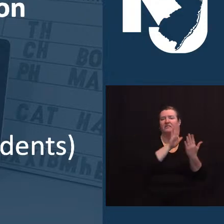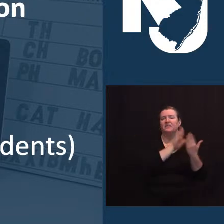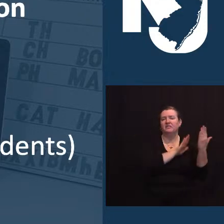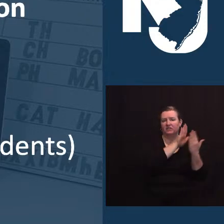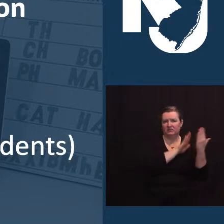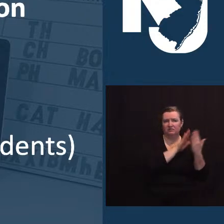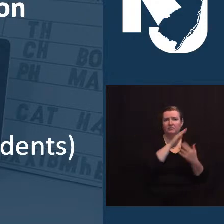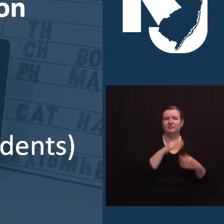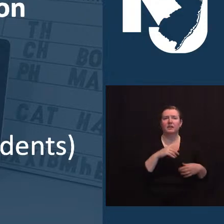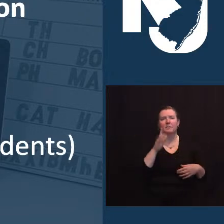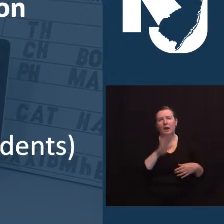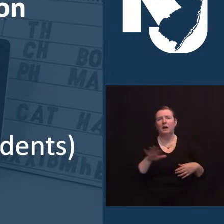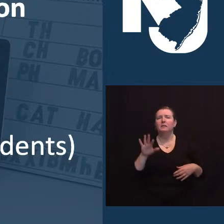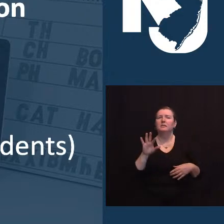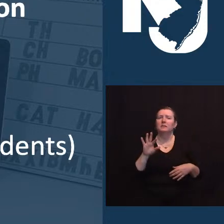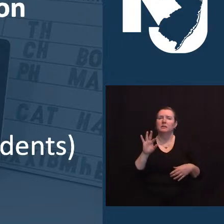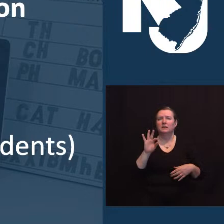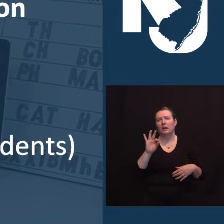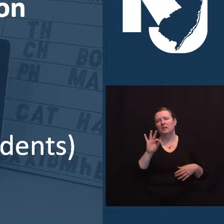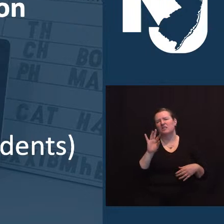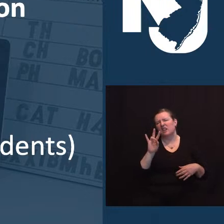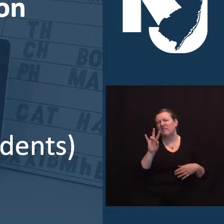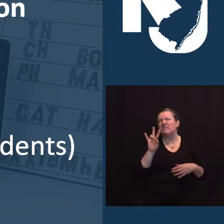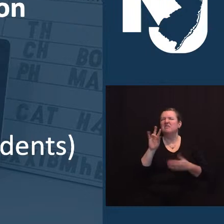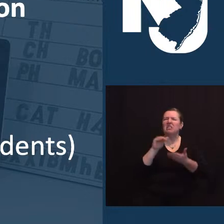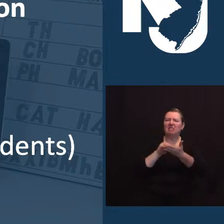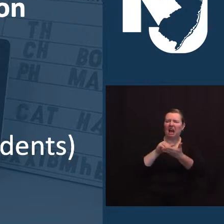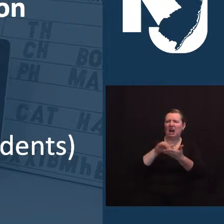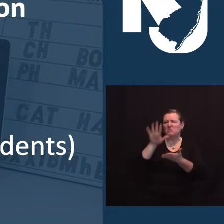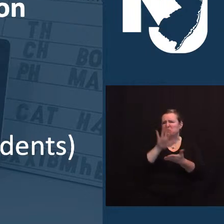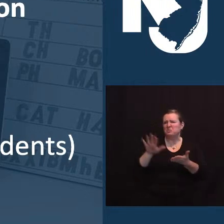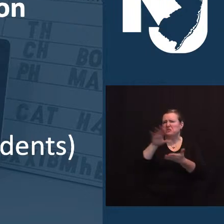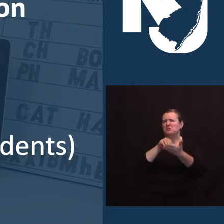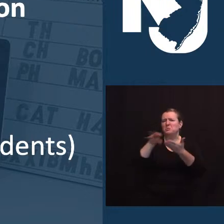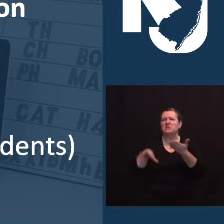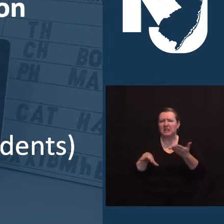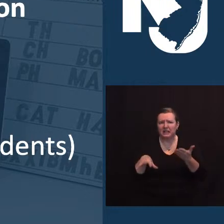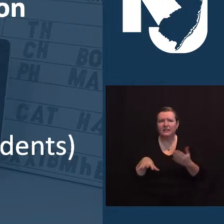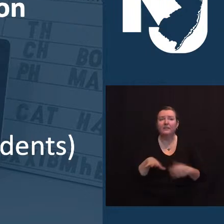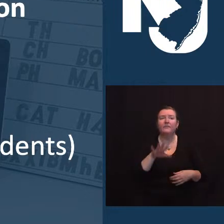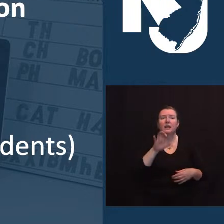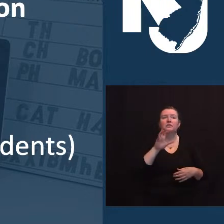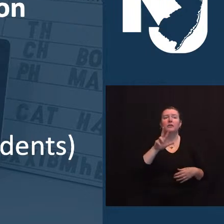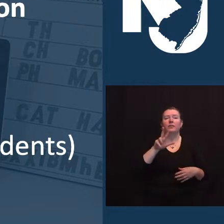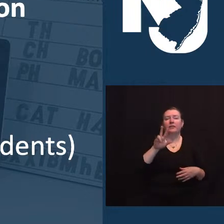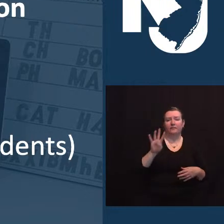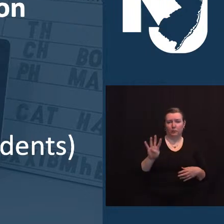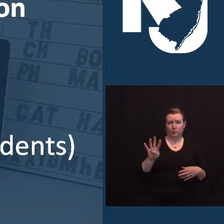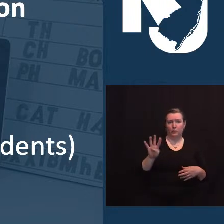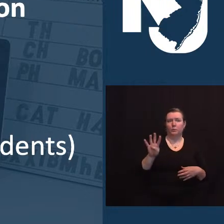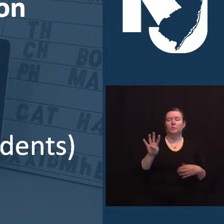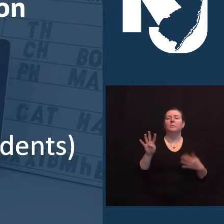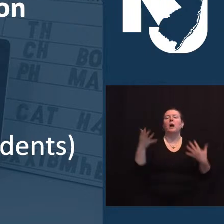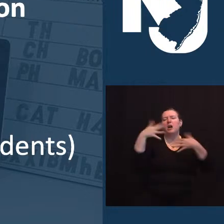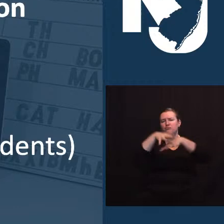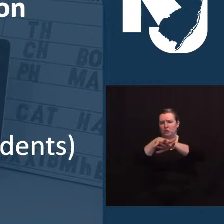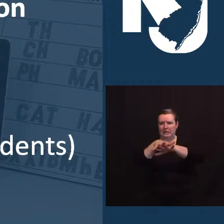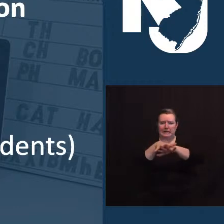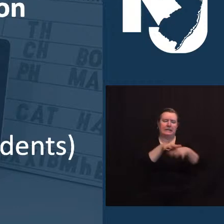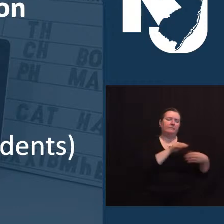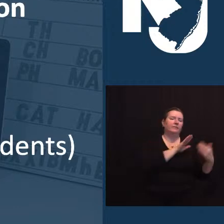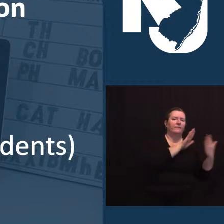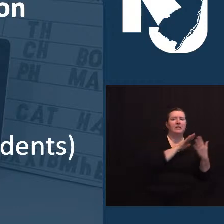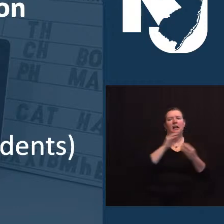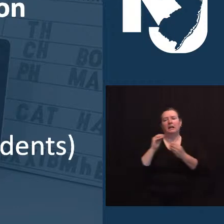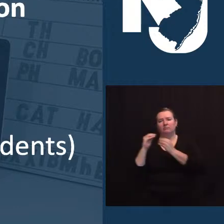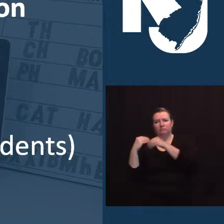roughly 97,000 students. Another 534 are open for hybrid instruction, and these schools and districts add up